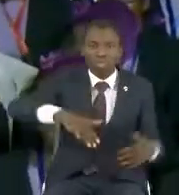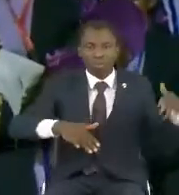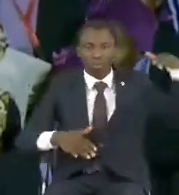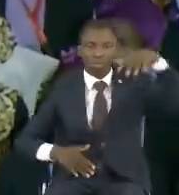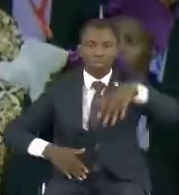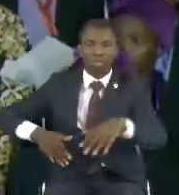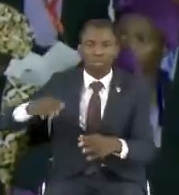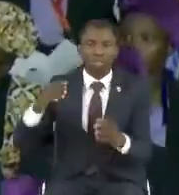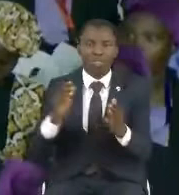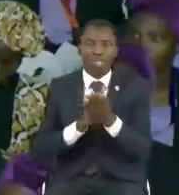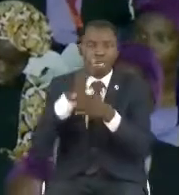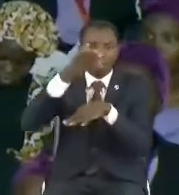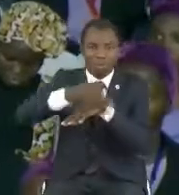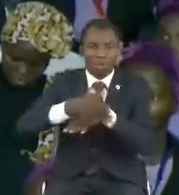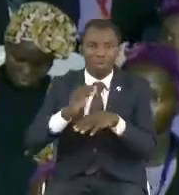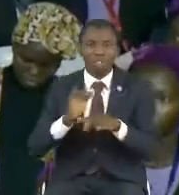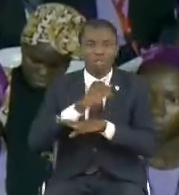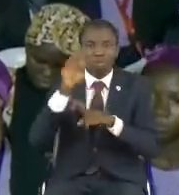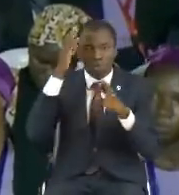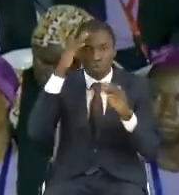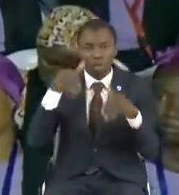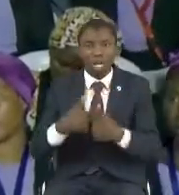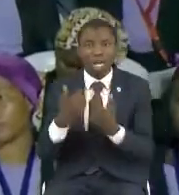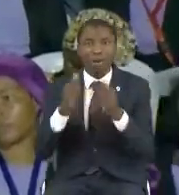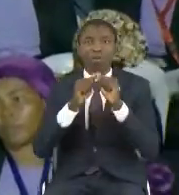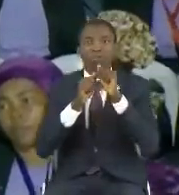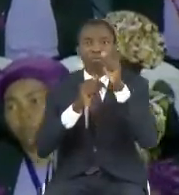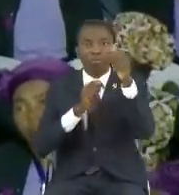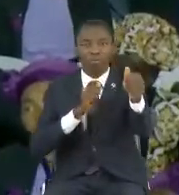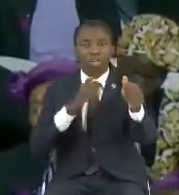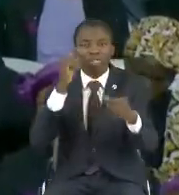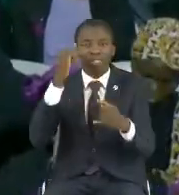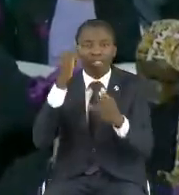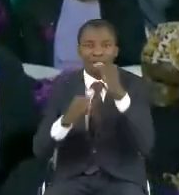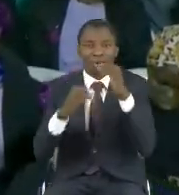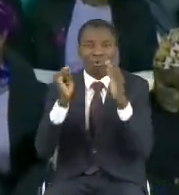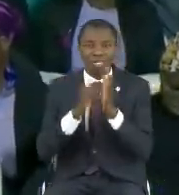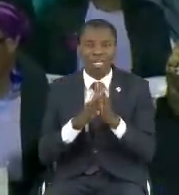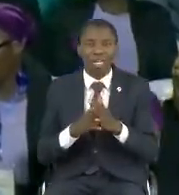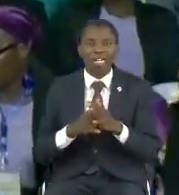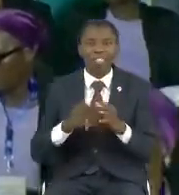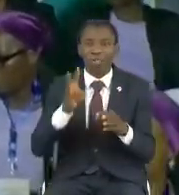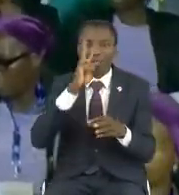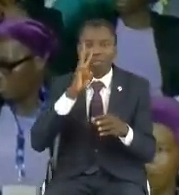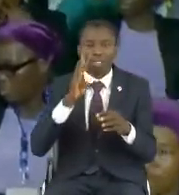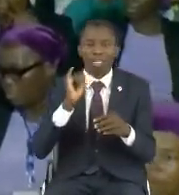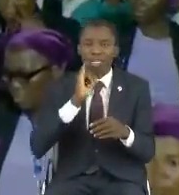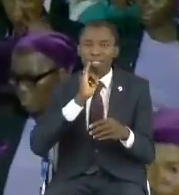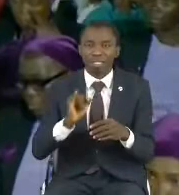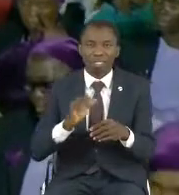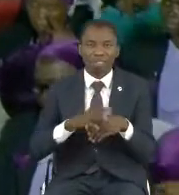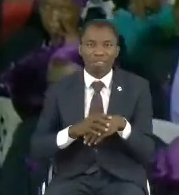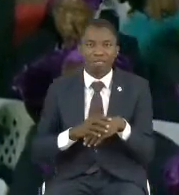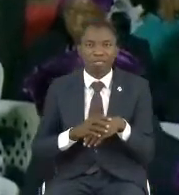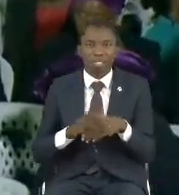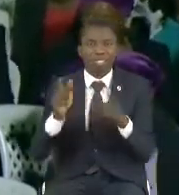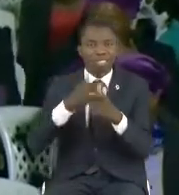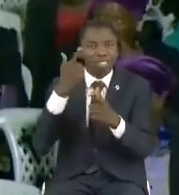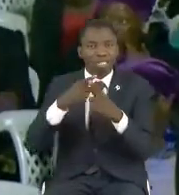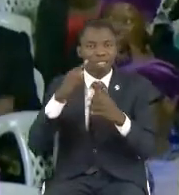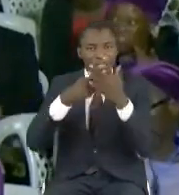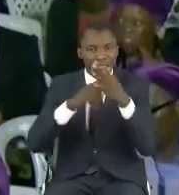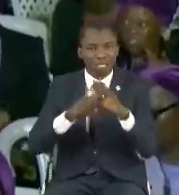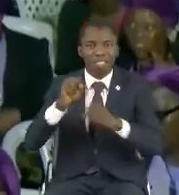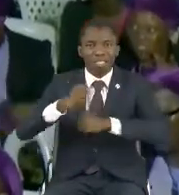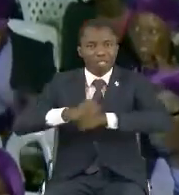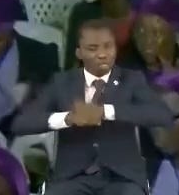didn't know how far the edge of the shore was, and you started struggling and